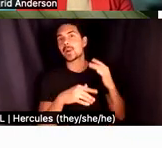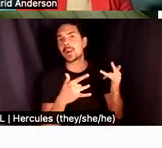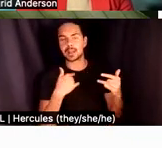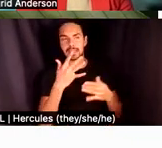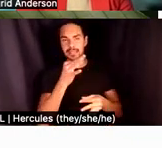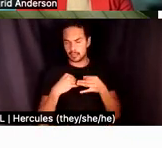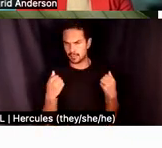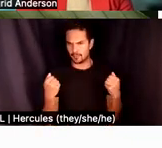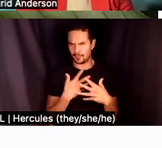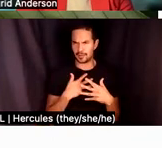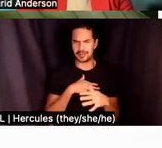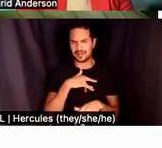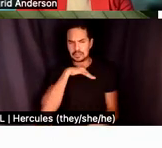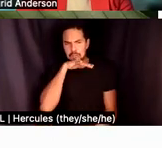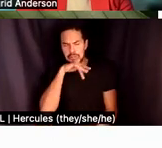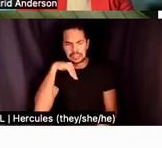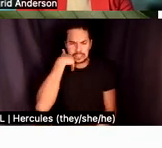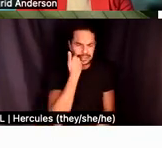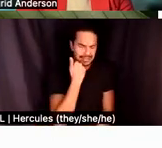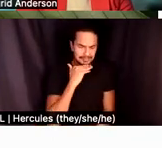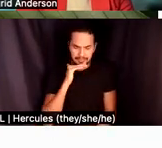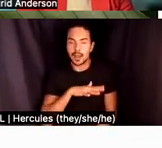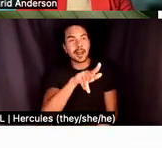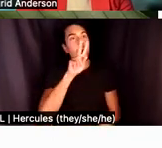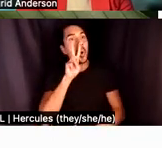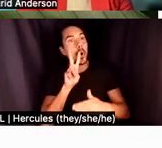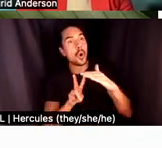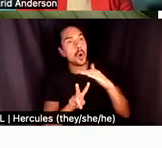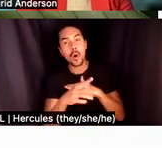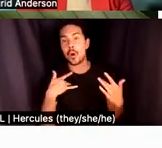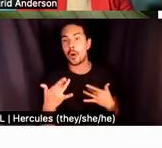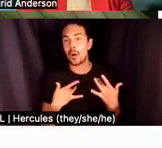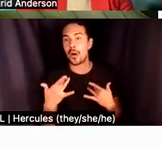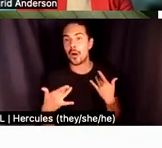or dirty or bad, it was actually like a positive thing.